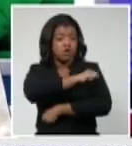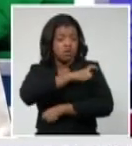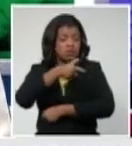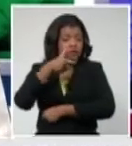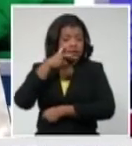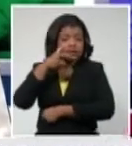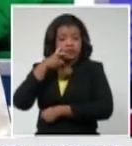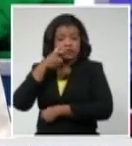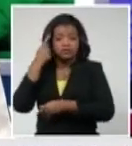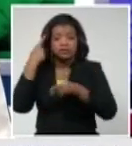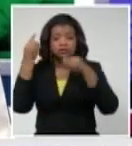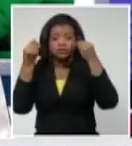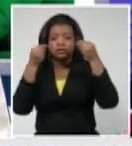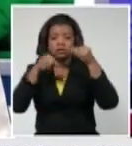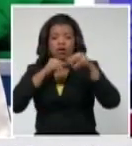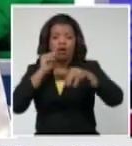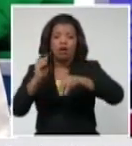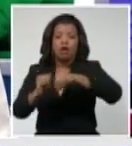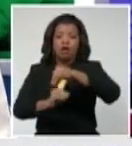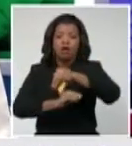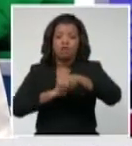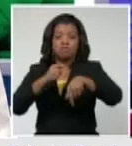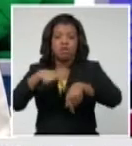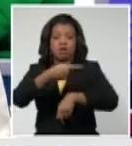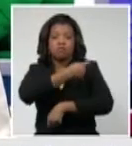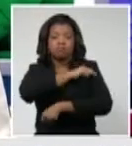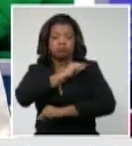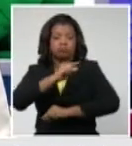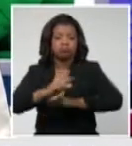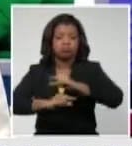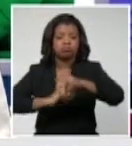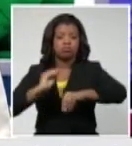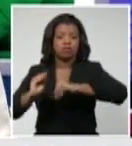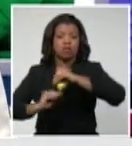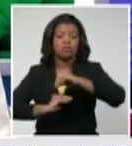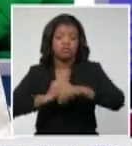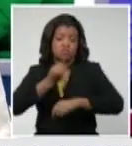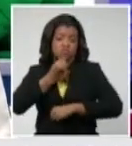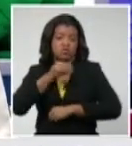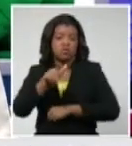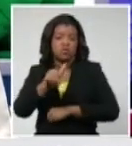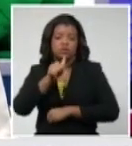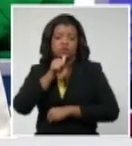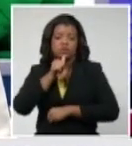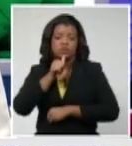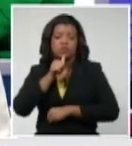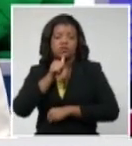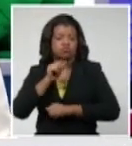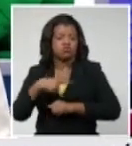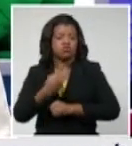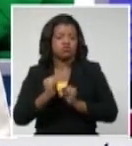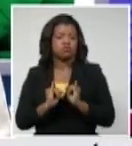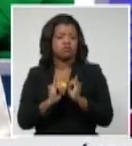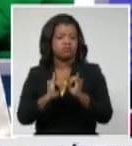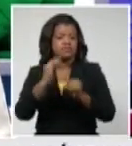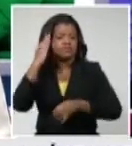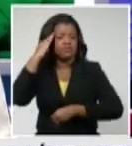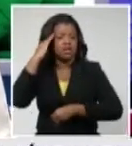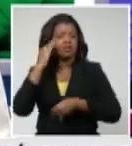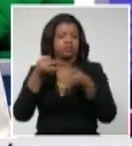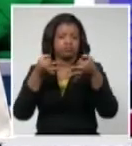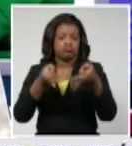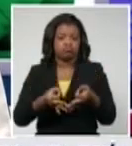especially given certain changes currently taking place, know how to deal with the pandemic. Let's start with the situation as